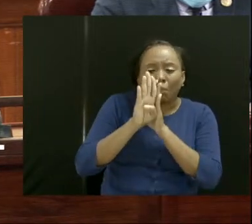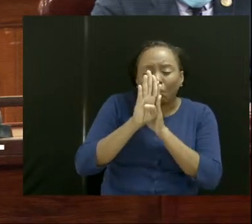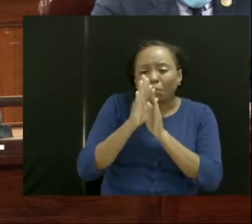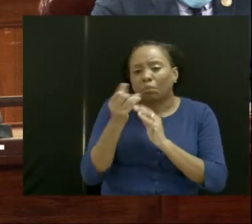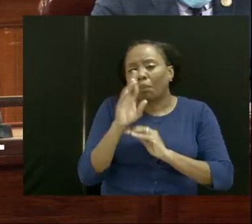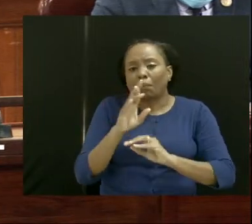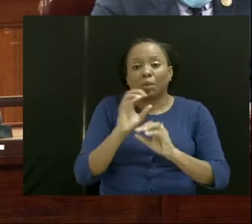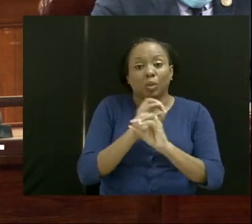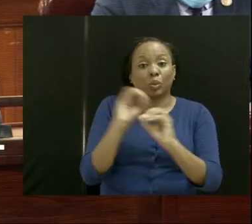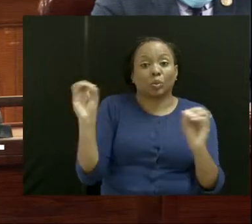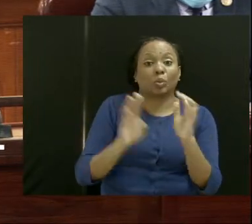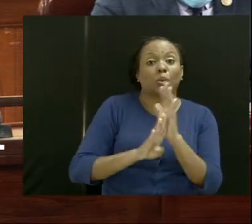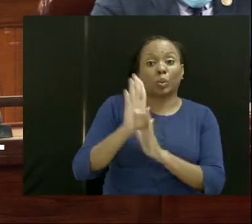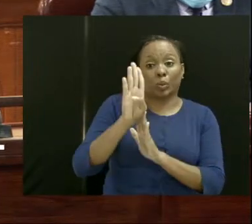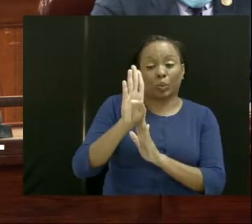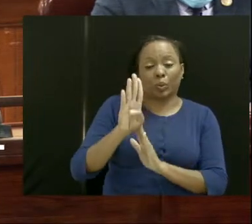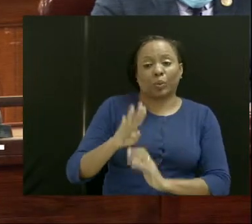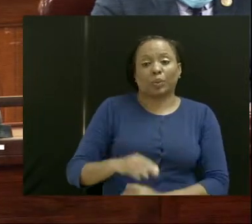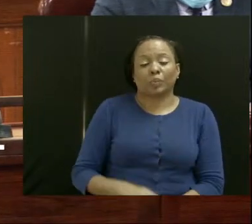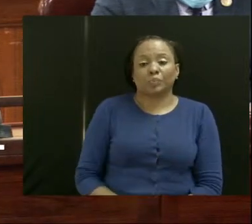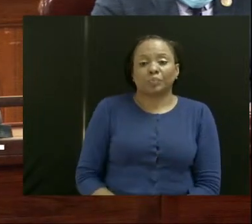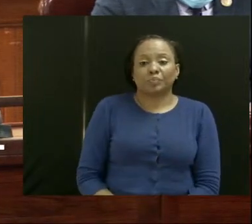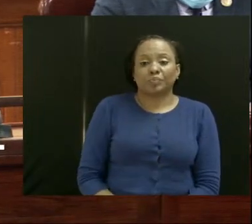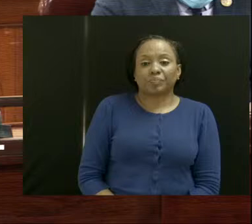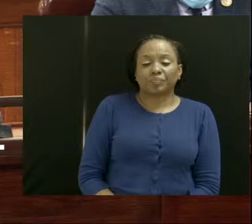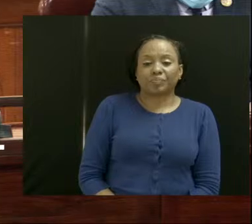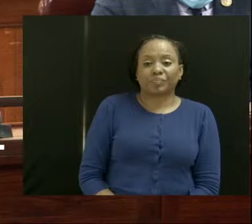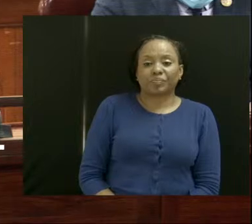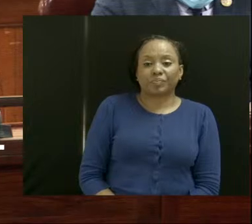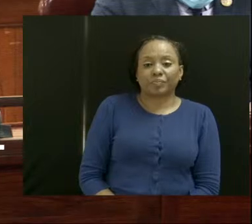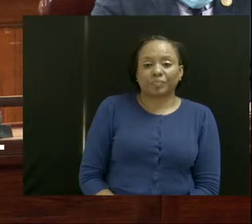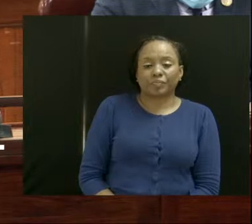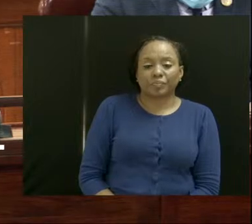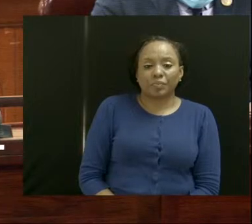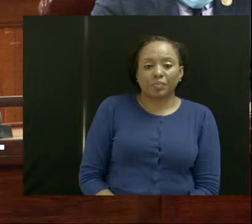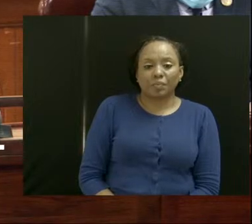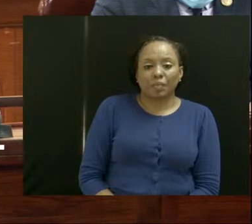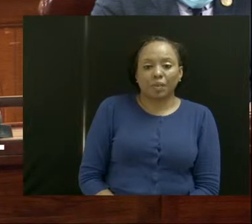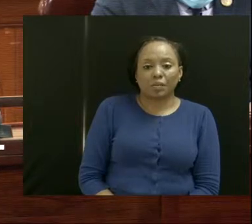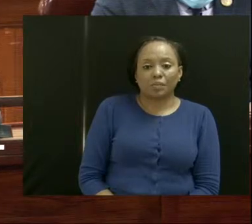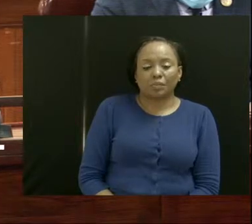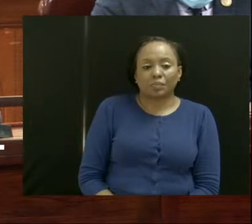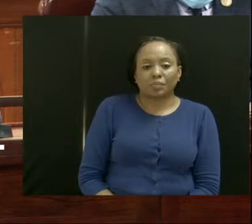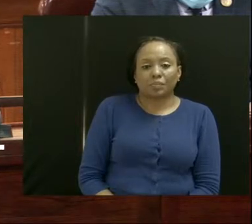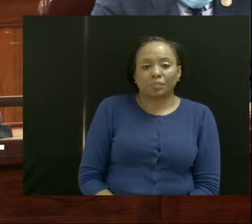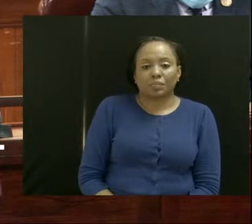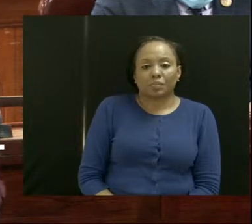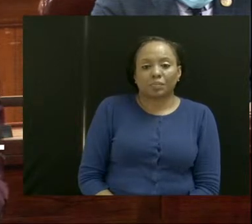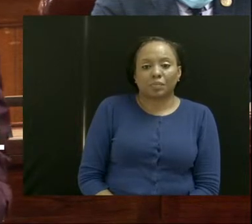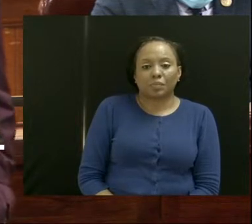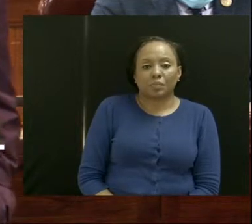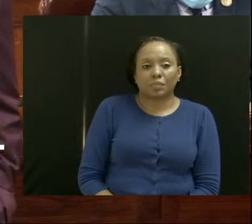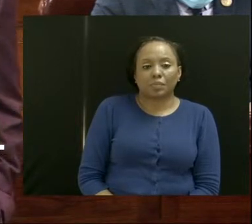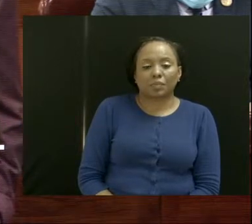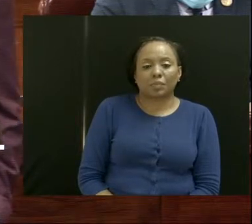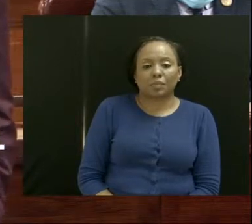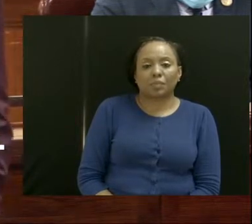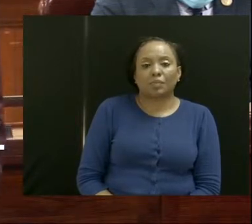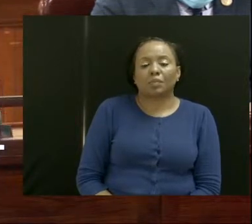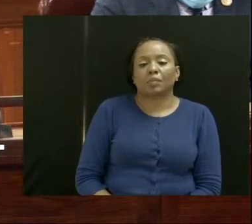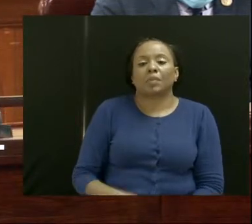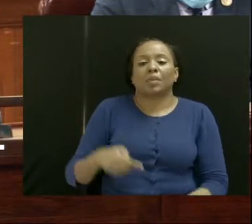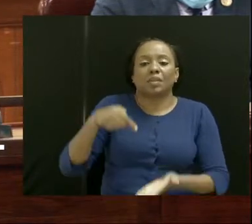growth. So debt in that context takes on a different